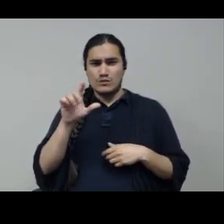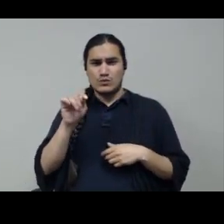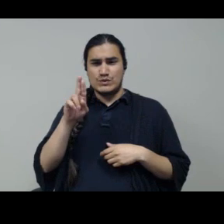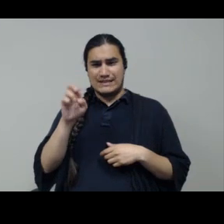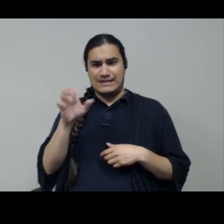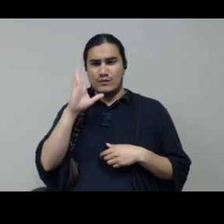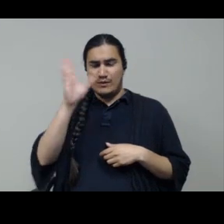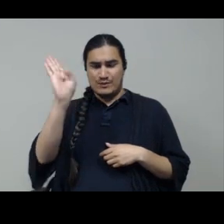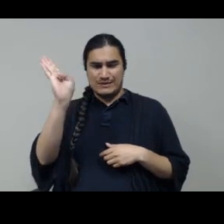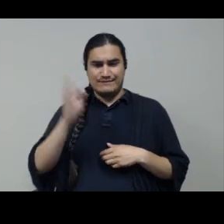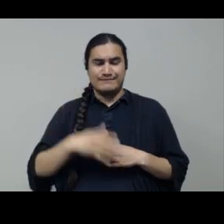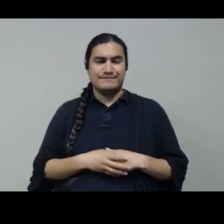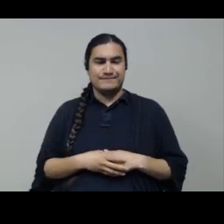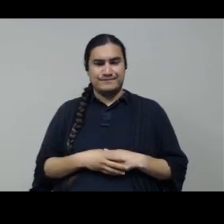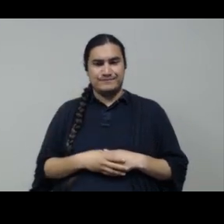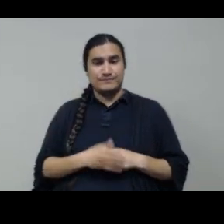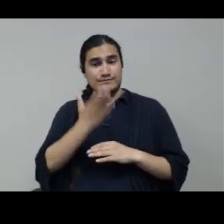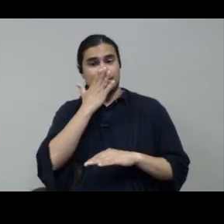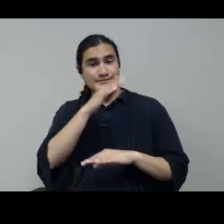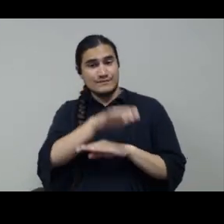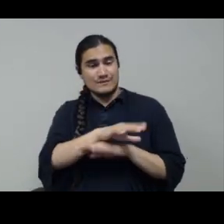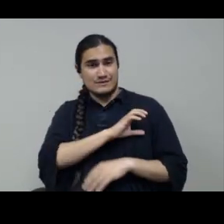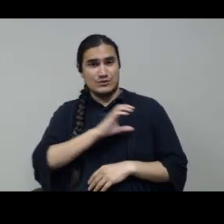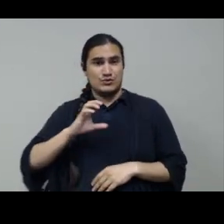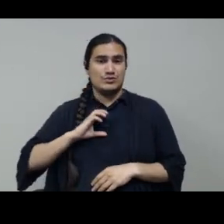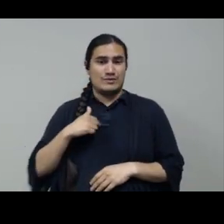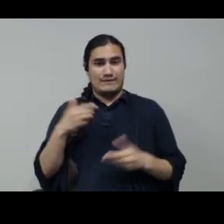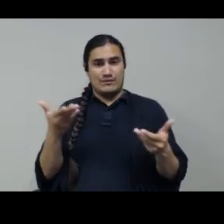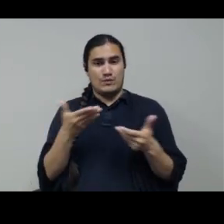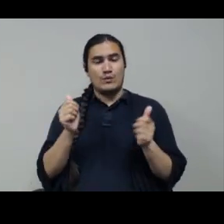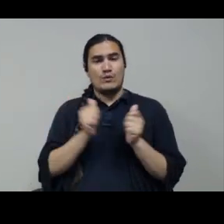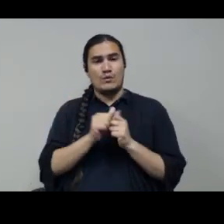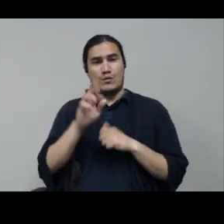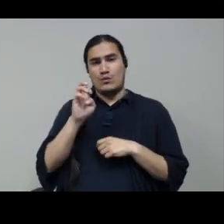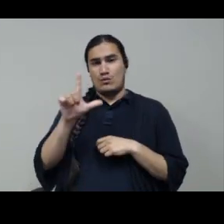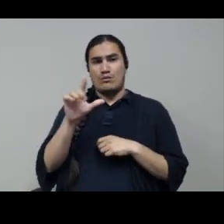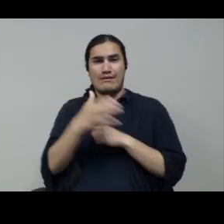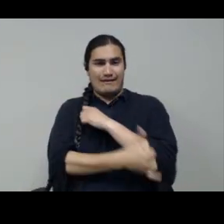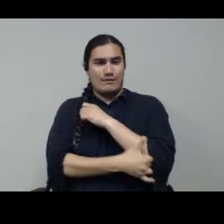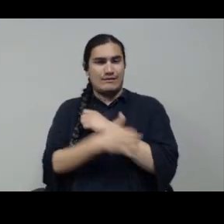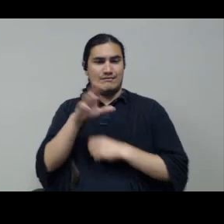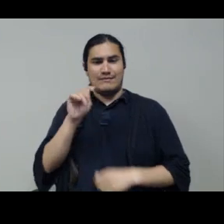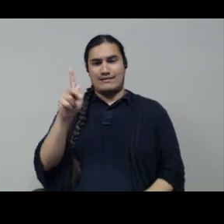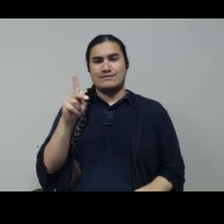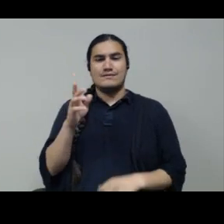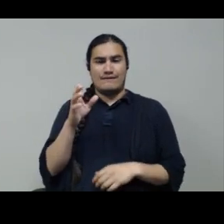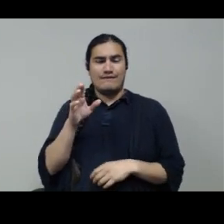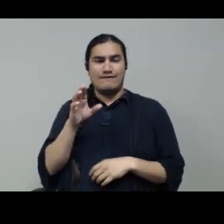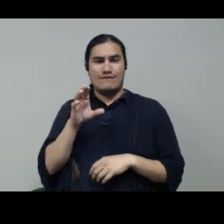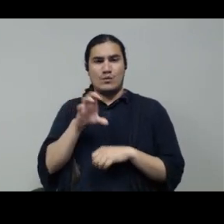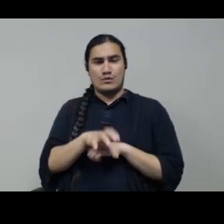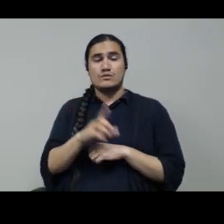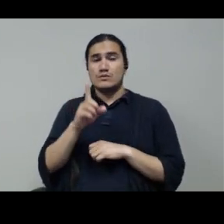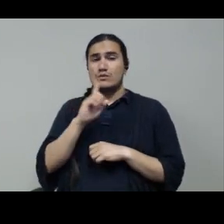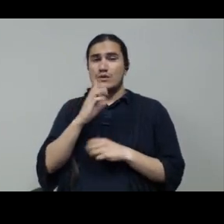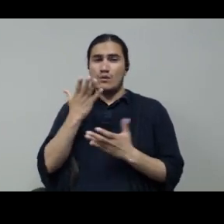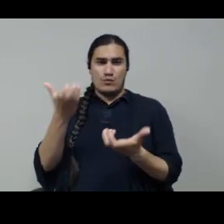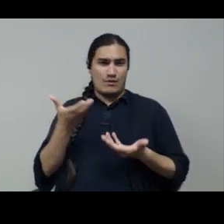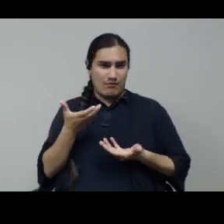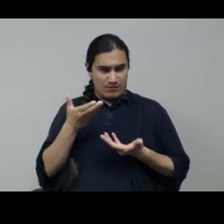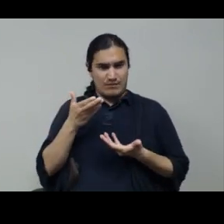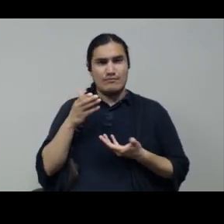Good afternoon, Commissioners. I'm Maura Toomey with the Rural Counties Task Force. And first, I'd like to welcome Commissioner Lugo to the Commission, and we